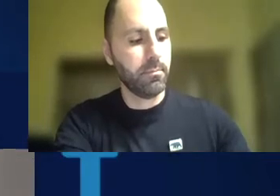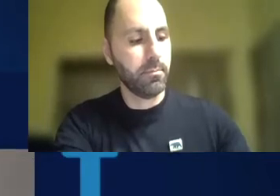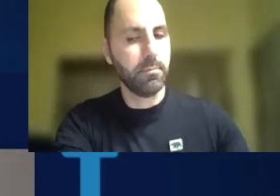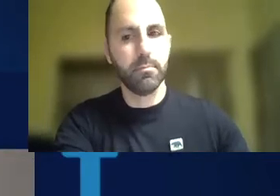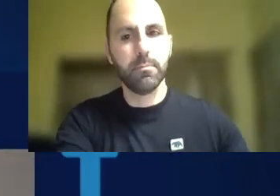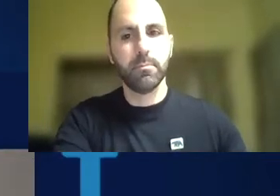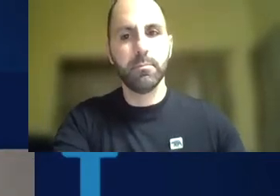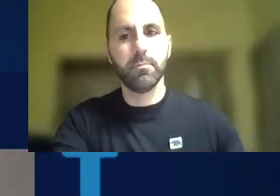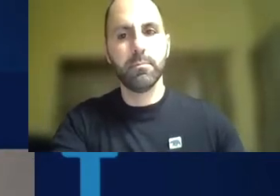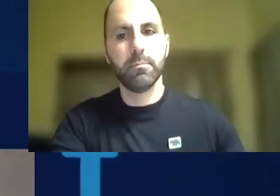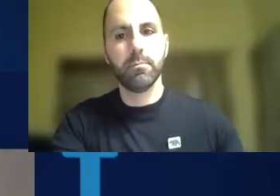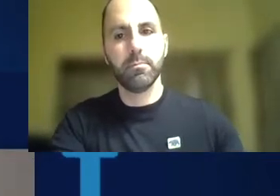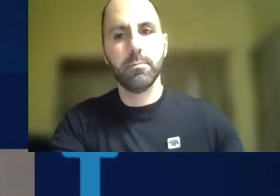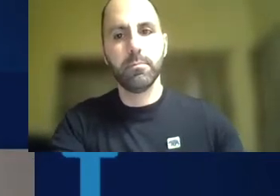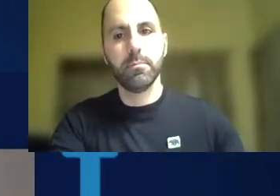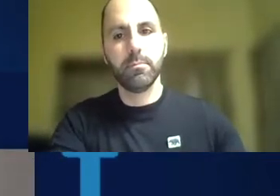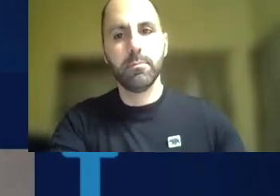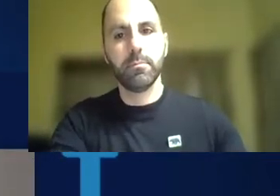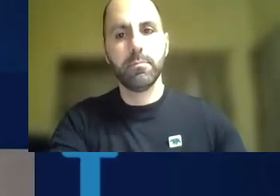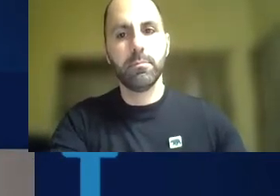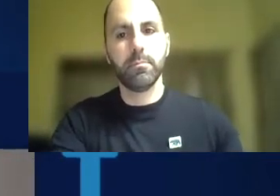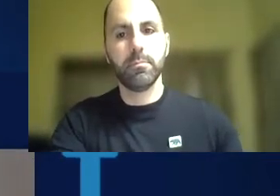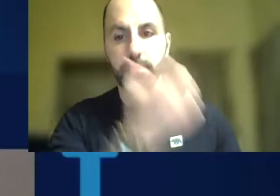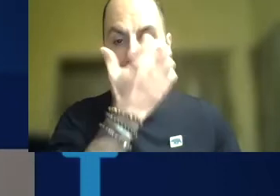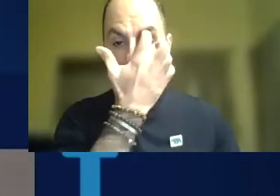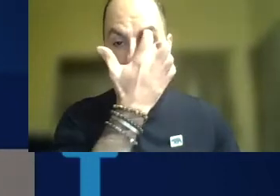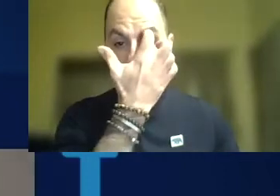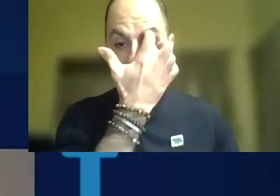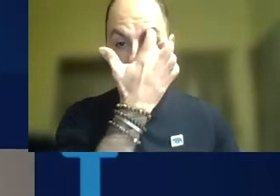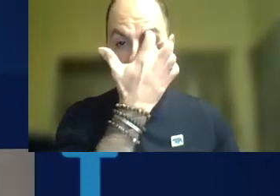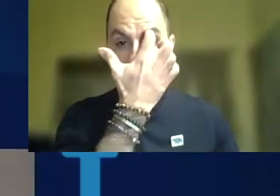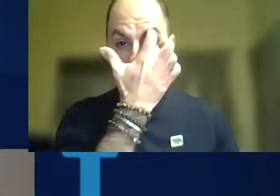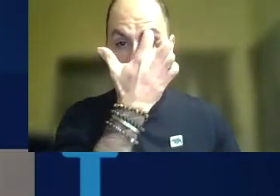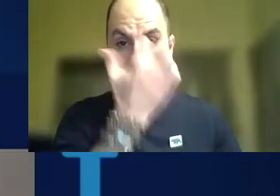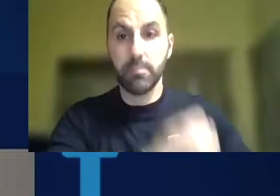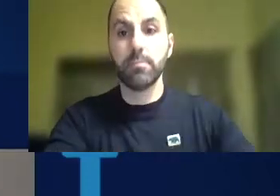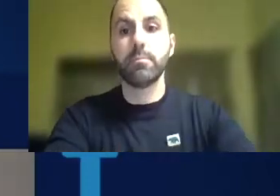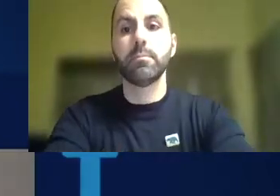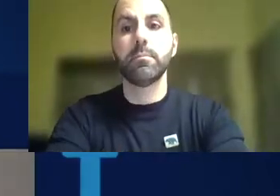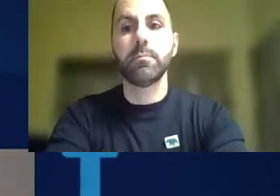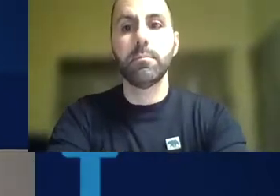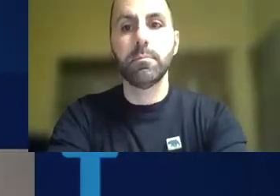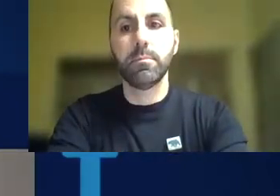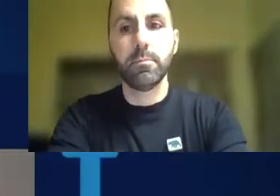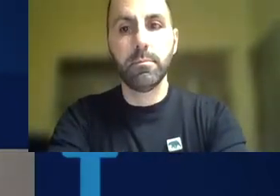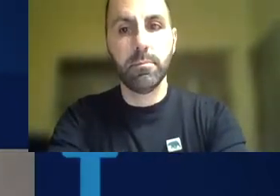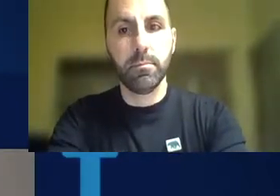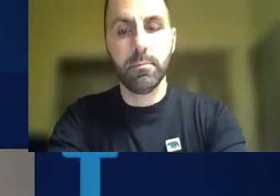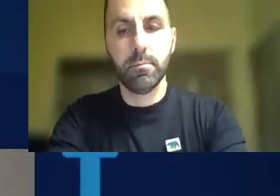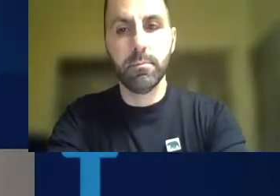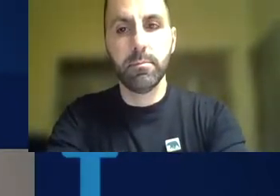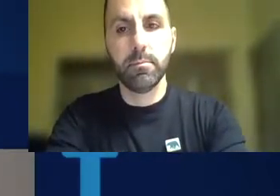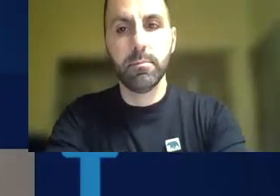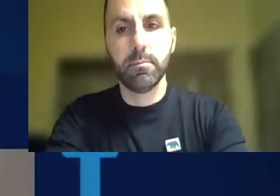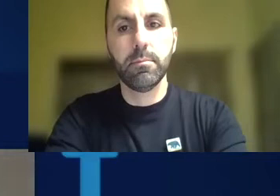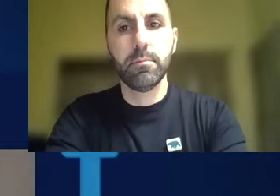to special interests. If the money is coming from the people, then the party can stand for the people, can fight for the people. And that's why I became a